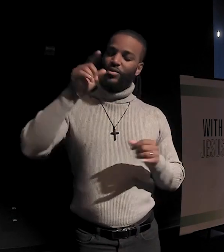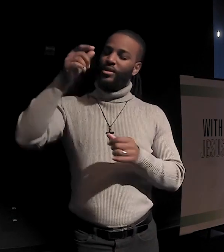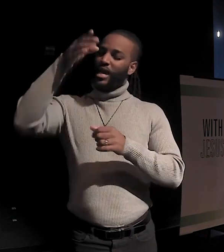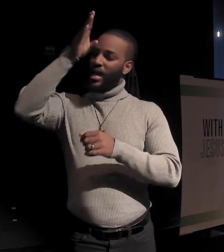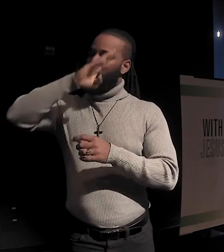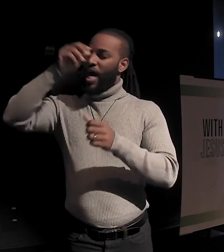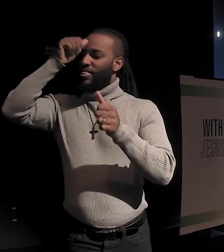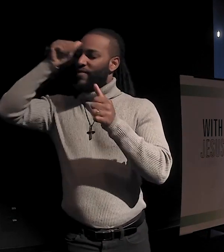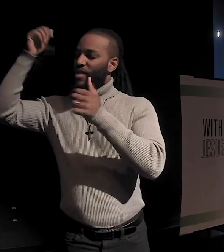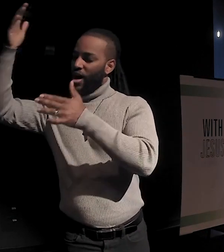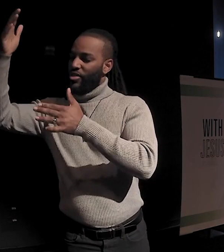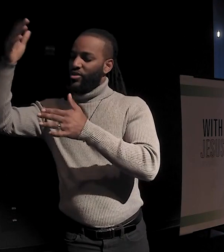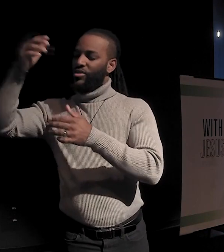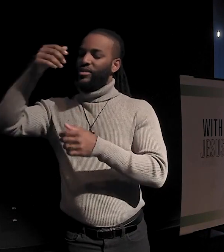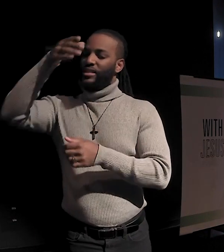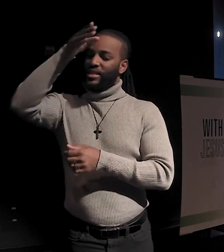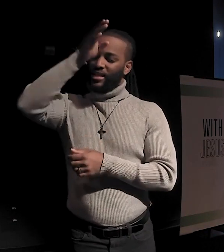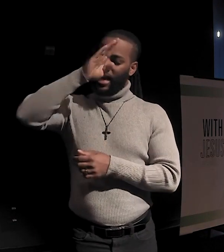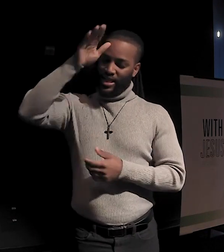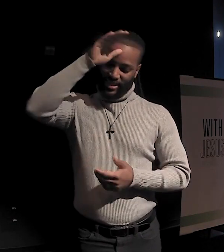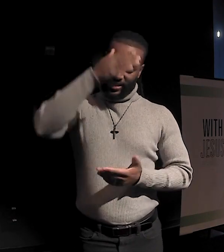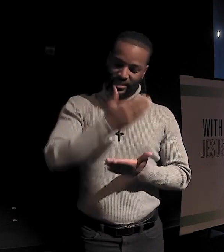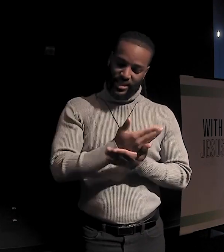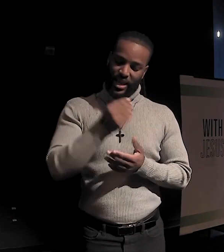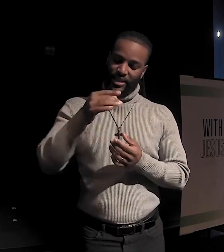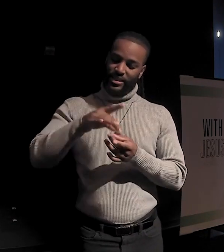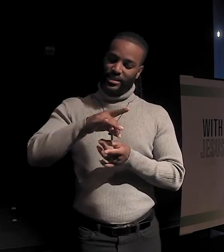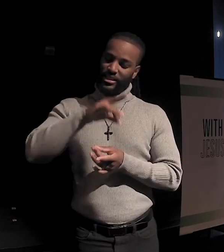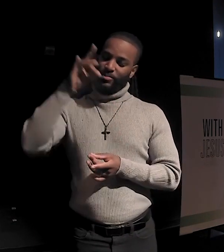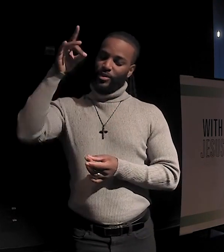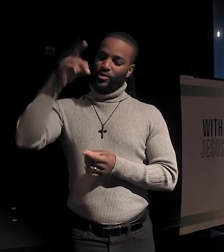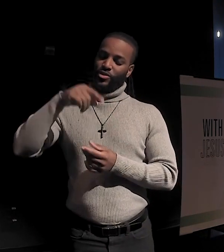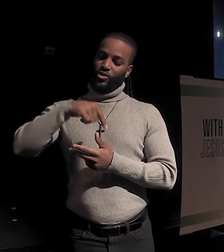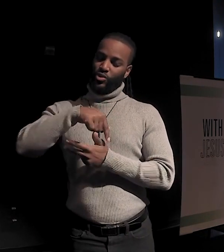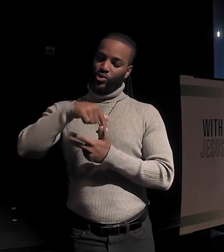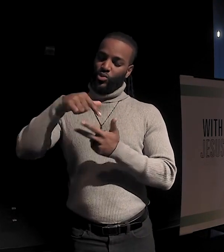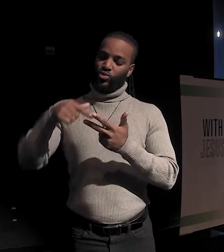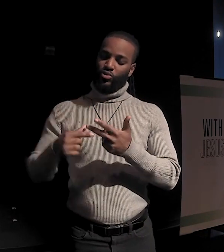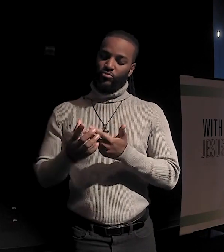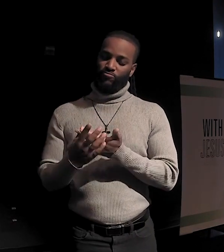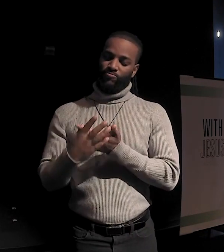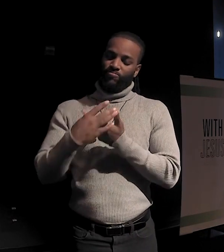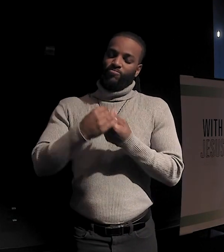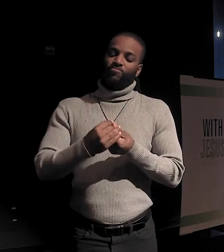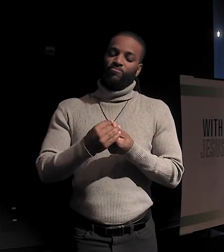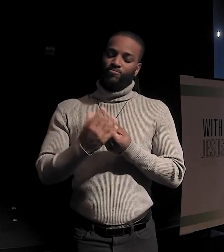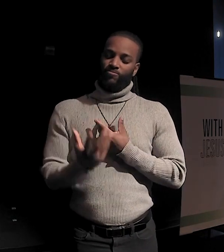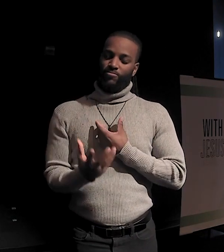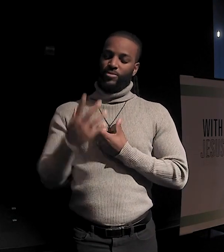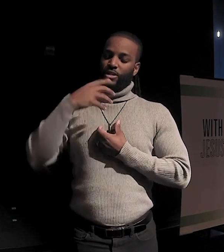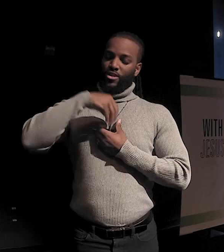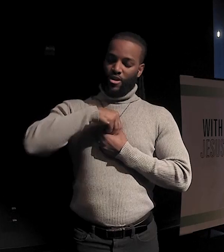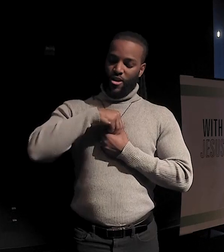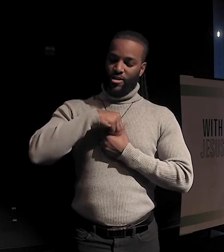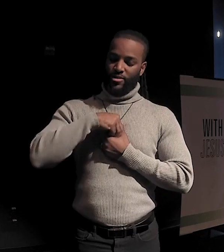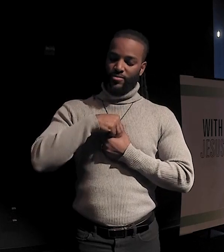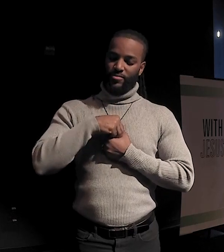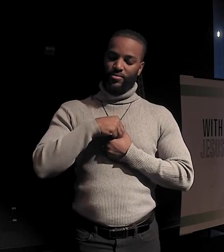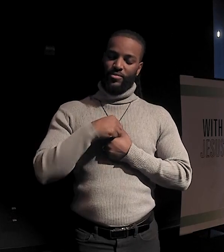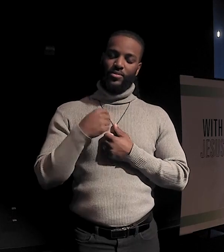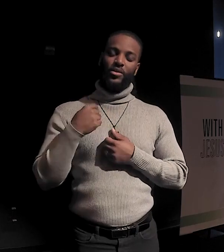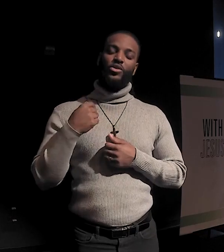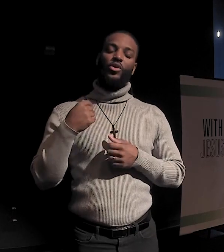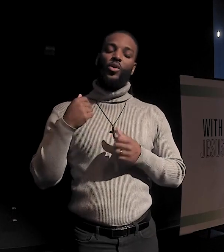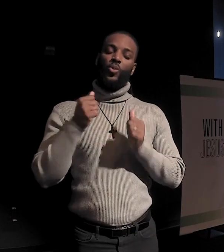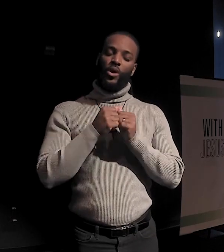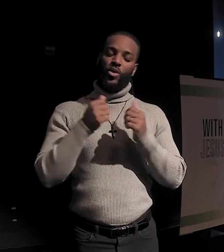the Spirit. And you put that heart inside of us for the transformation of people and communities. And so